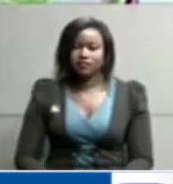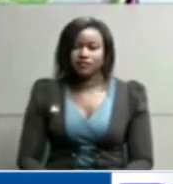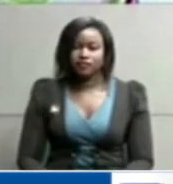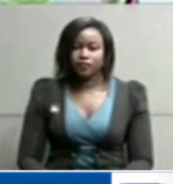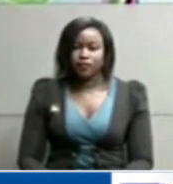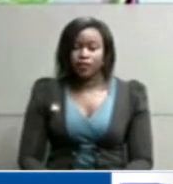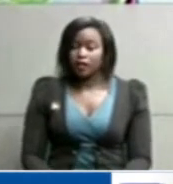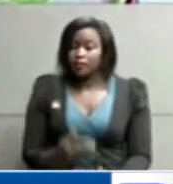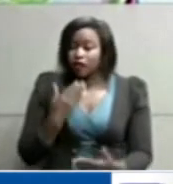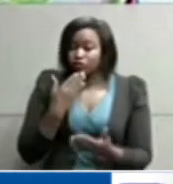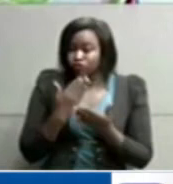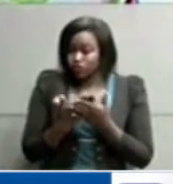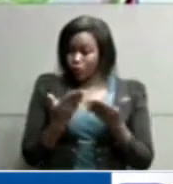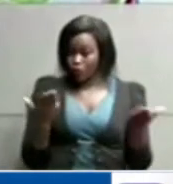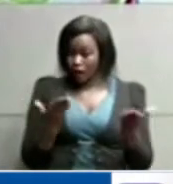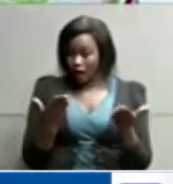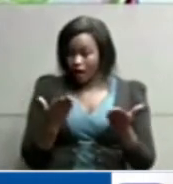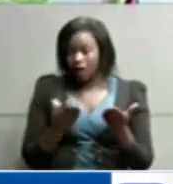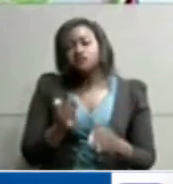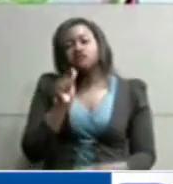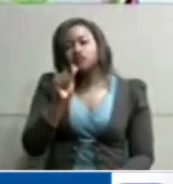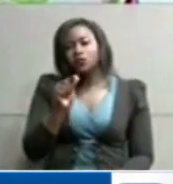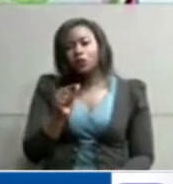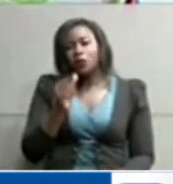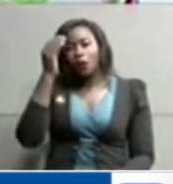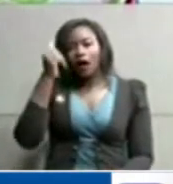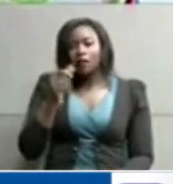The good thing with those is that they are few, they are not many.